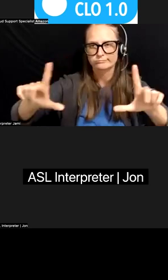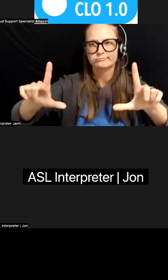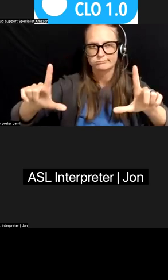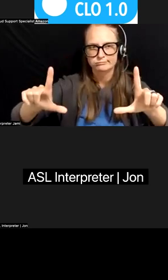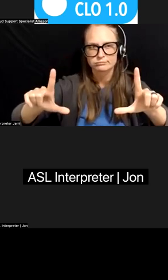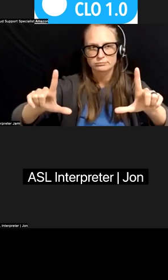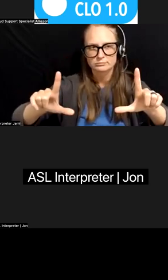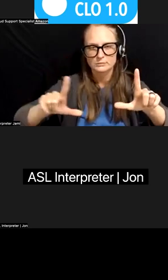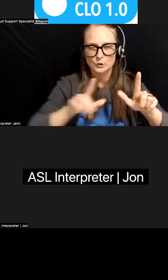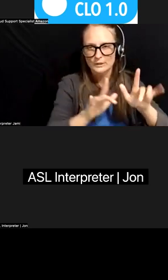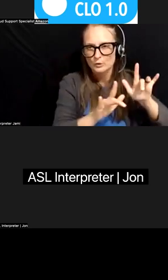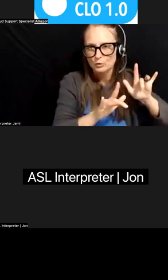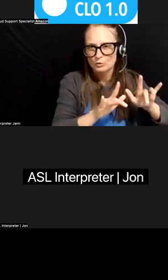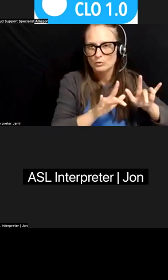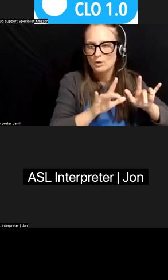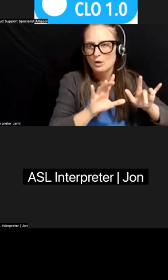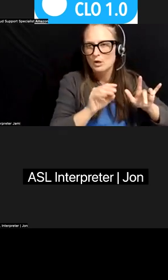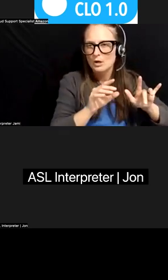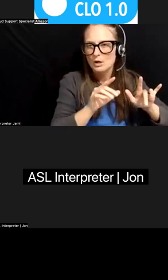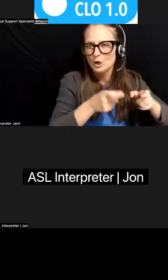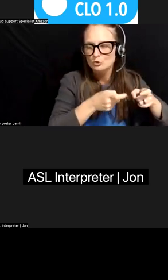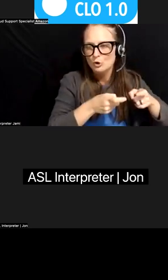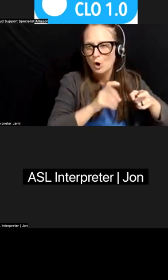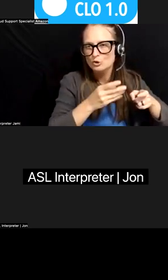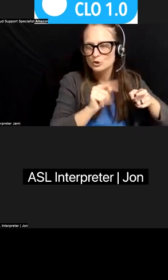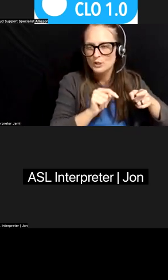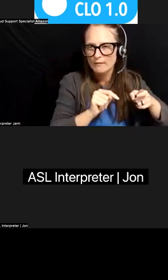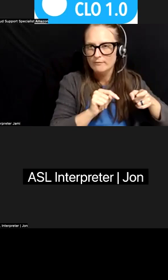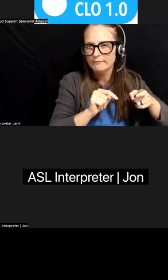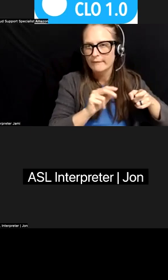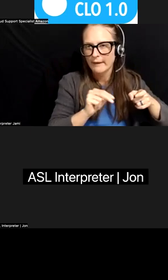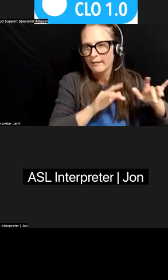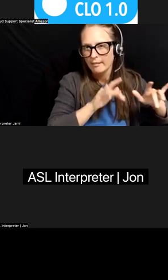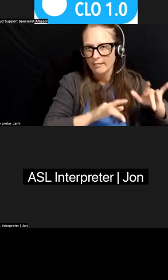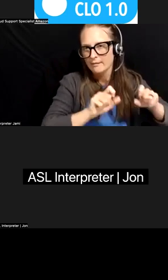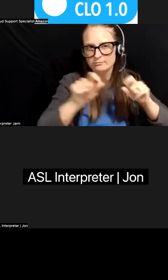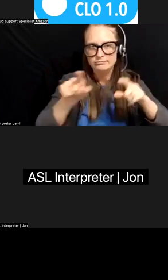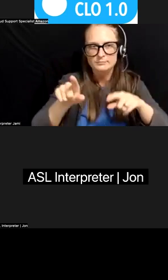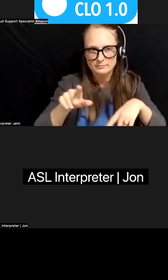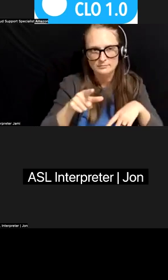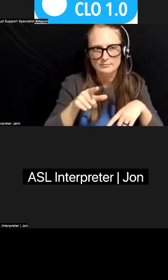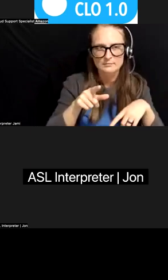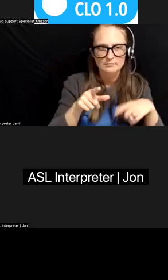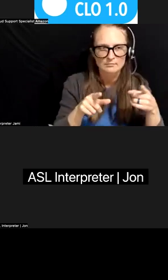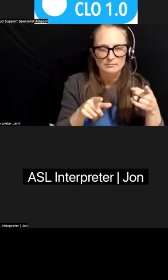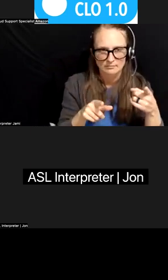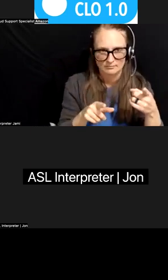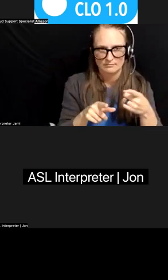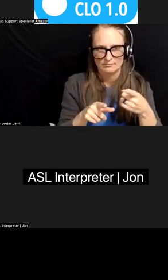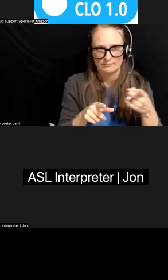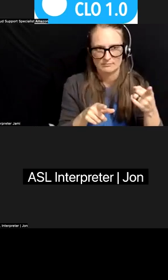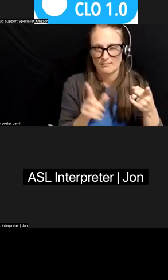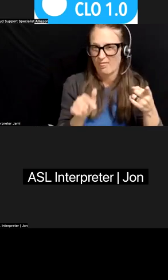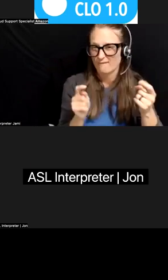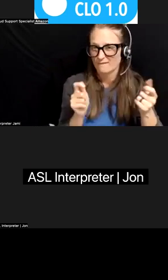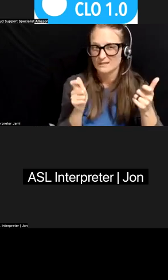do Control-Shift-N incognito and paste it in there. Now look at that. So I just, that